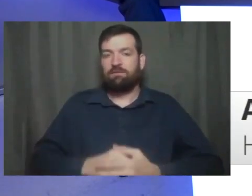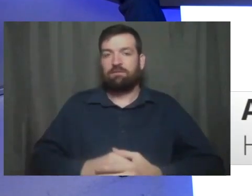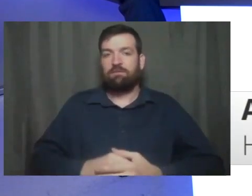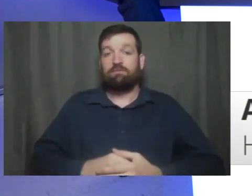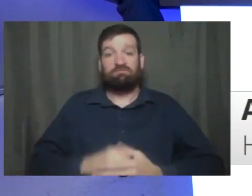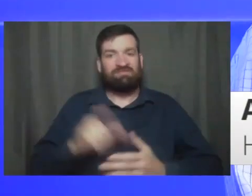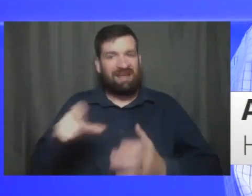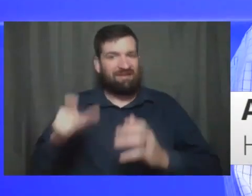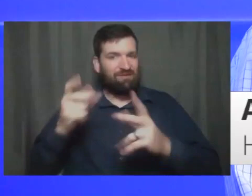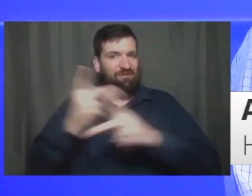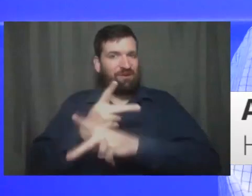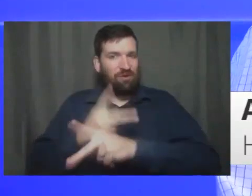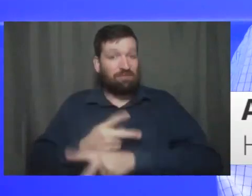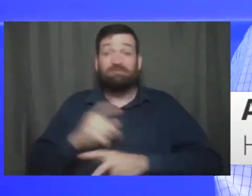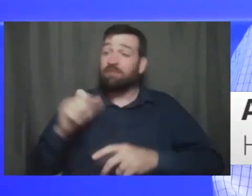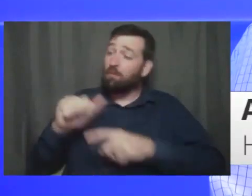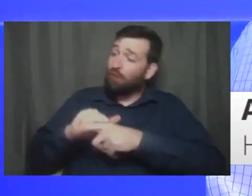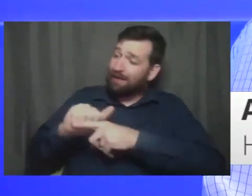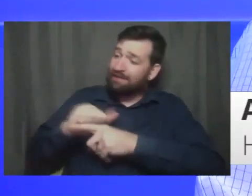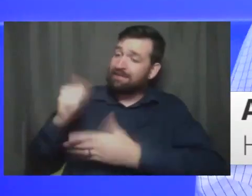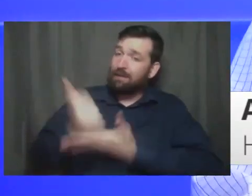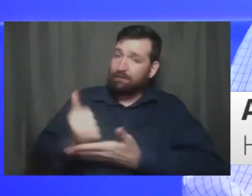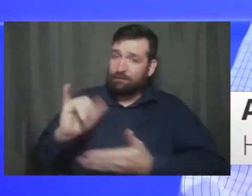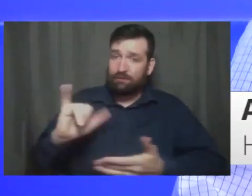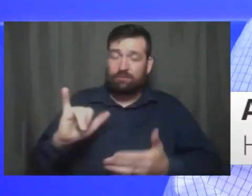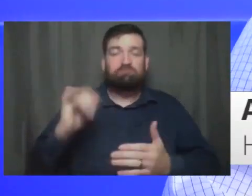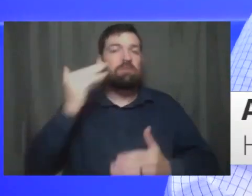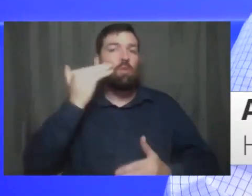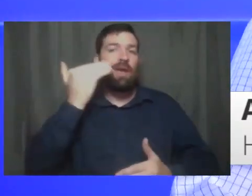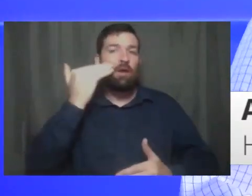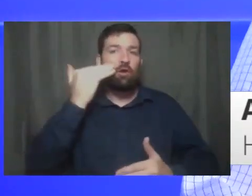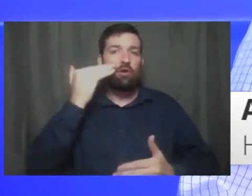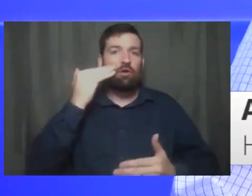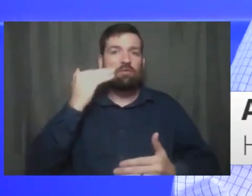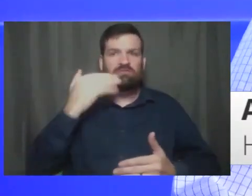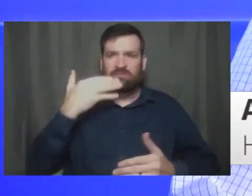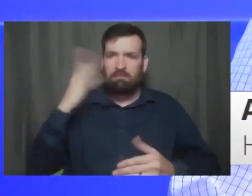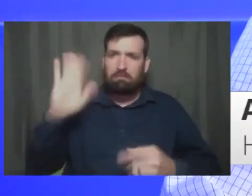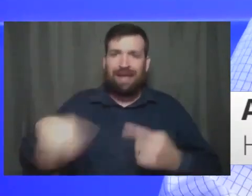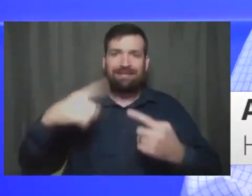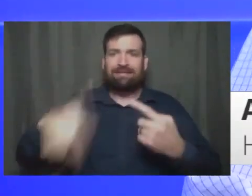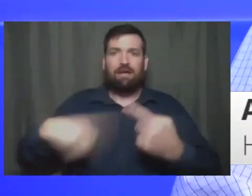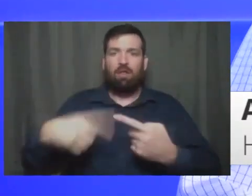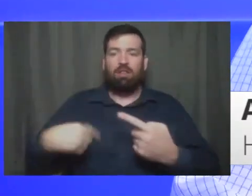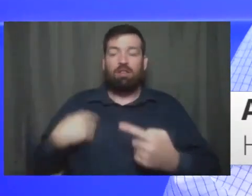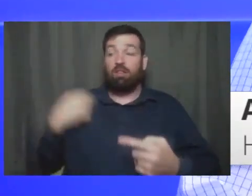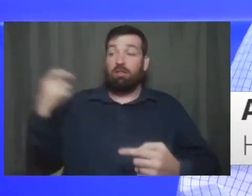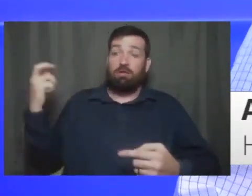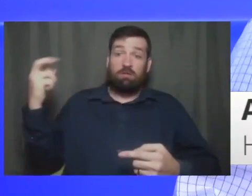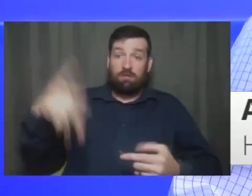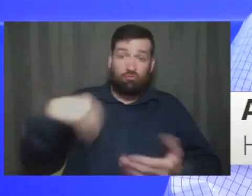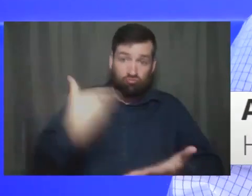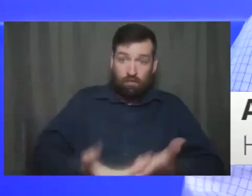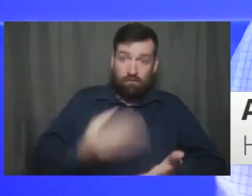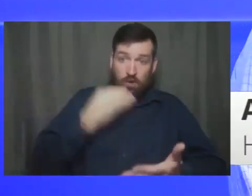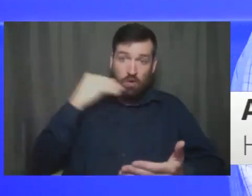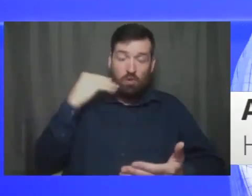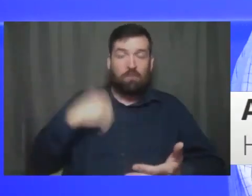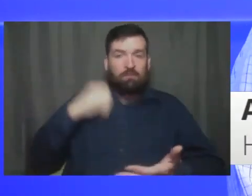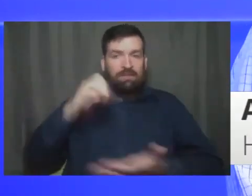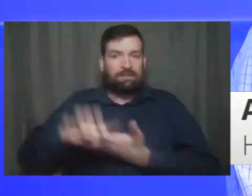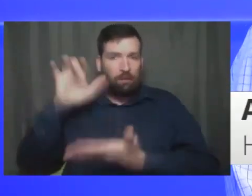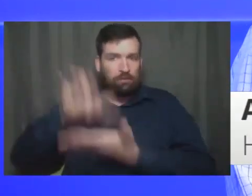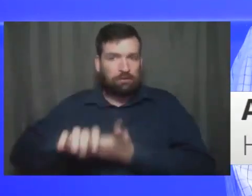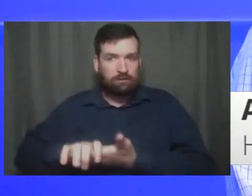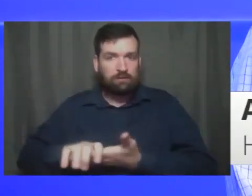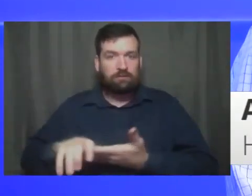Yes, and the practice piece helps too. So being aware that, okay, we're in a bad cycle. Let's say I'm coming home and my spouse, and we're doing this routine. To say,